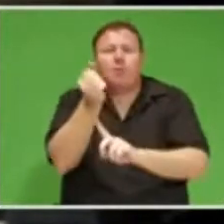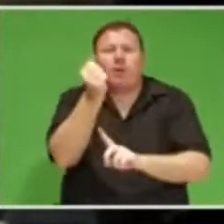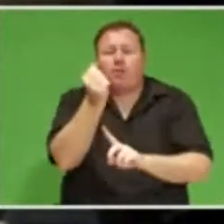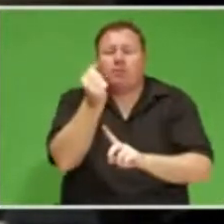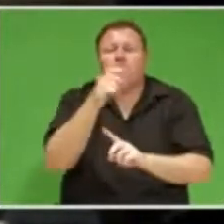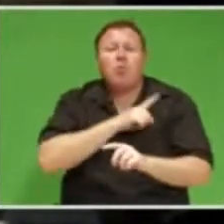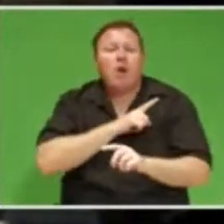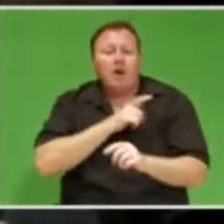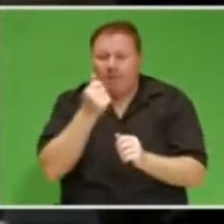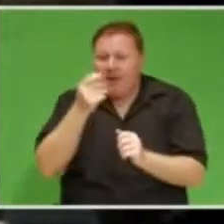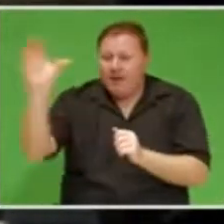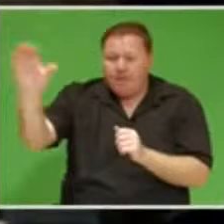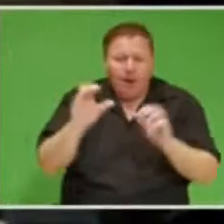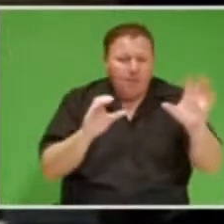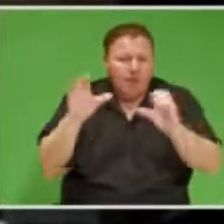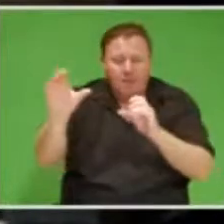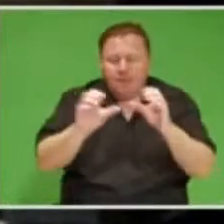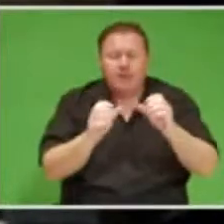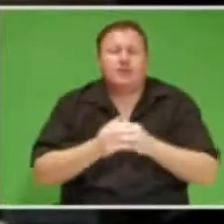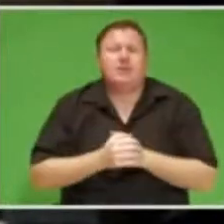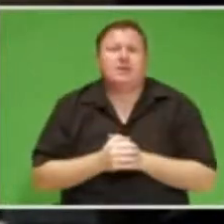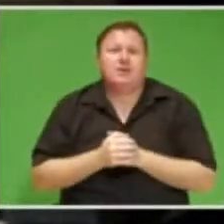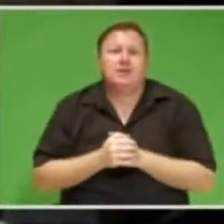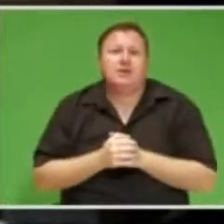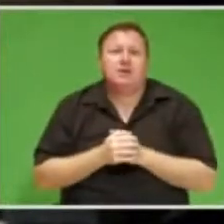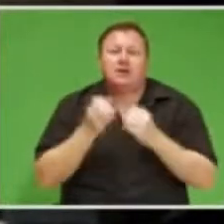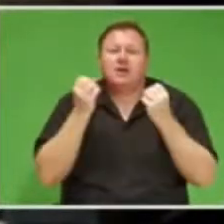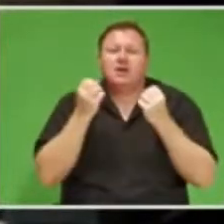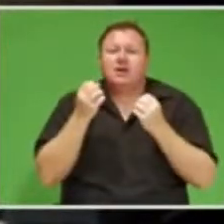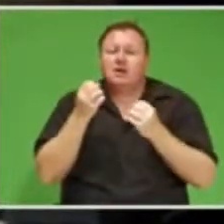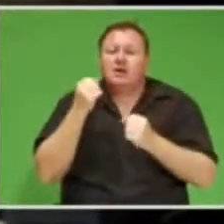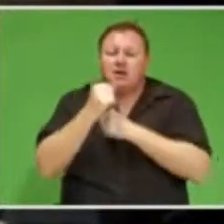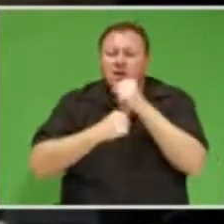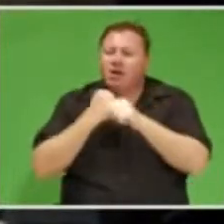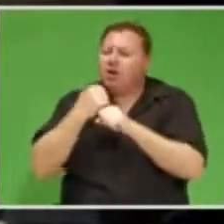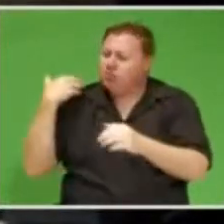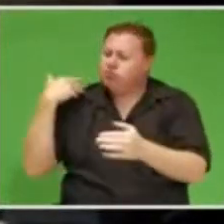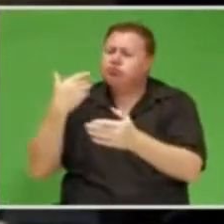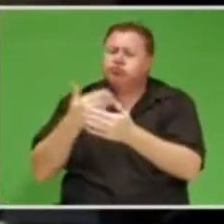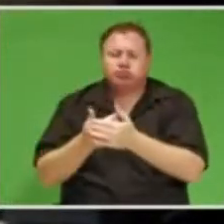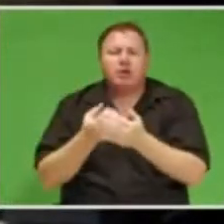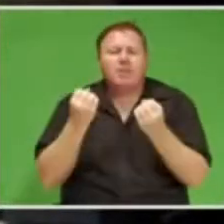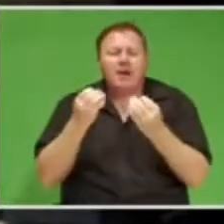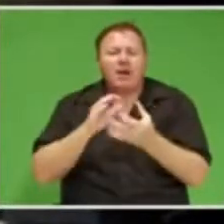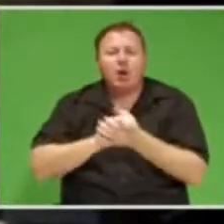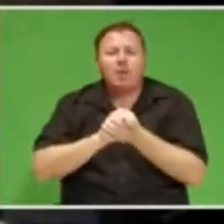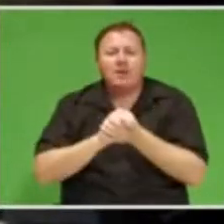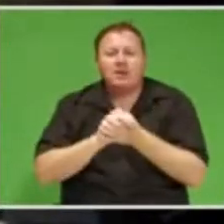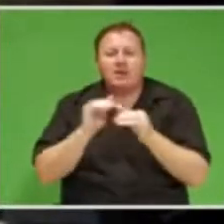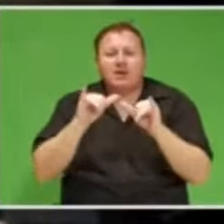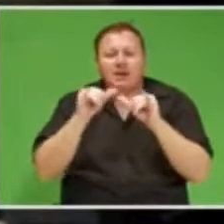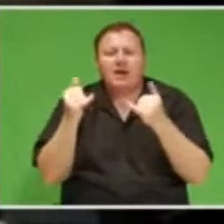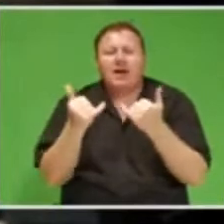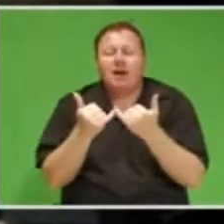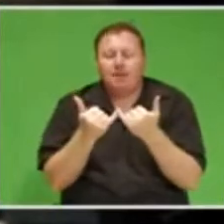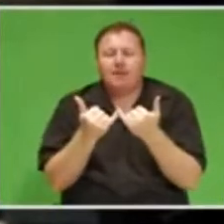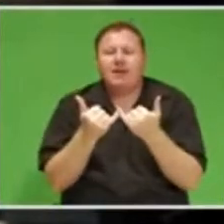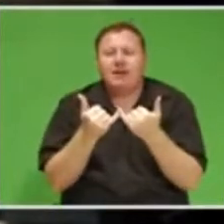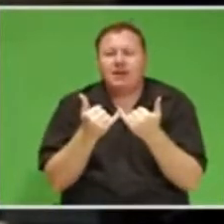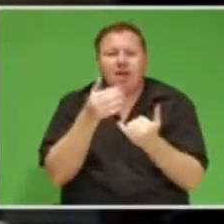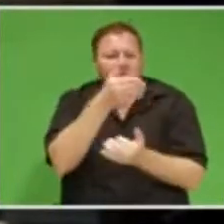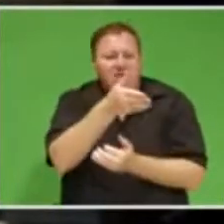the last year, many of these commitments have resulted in the companies that made these